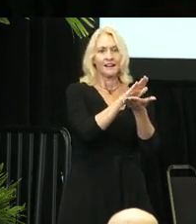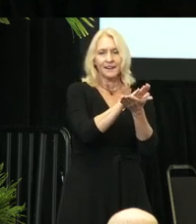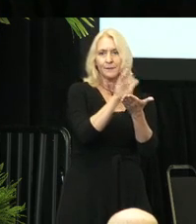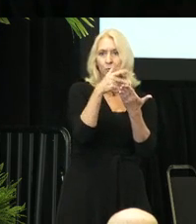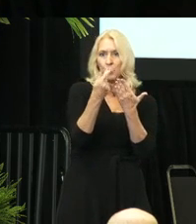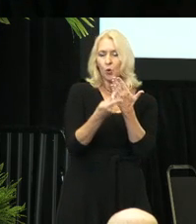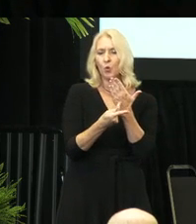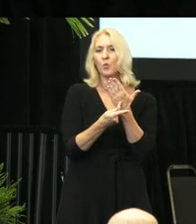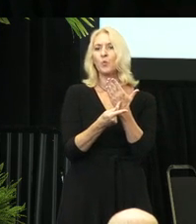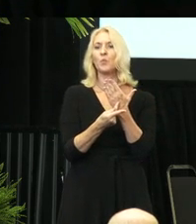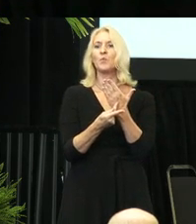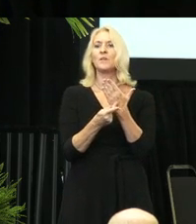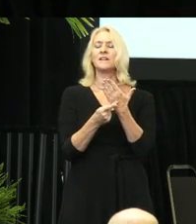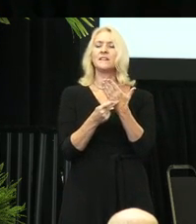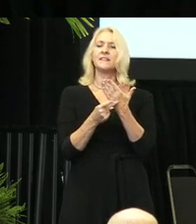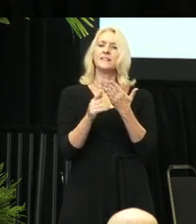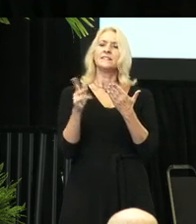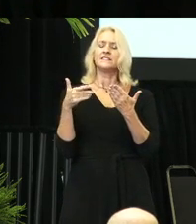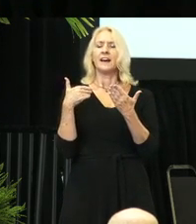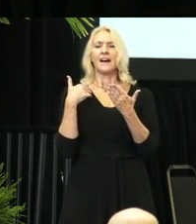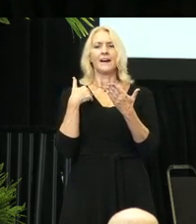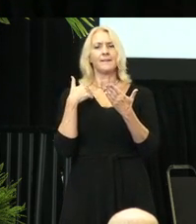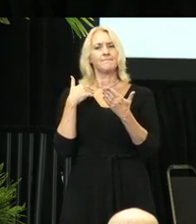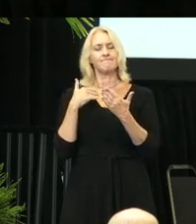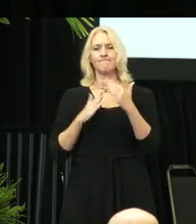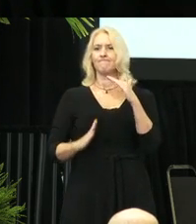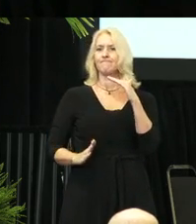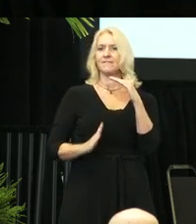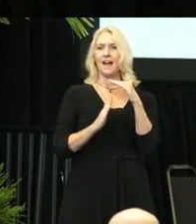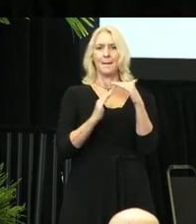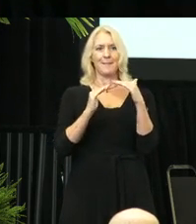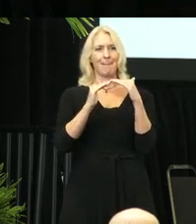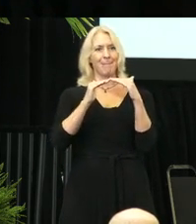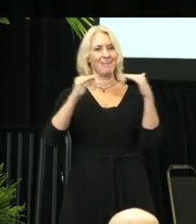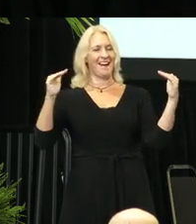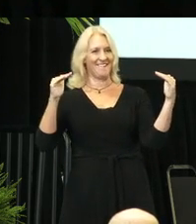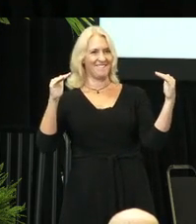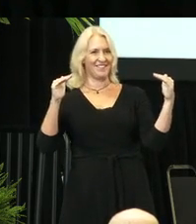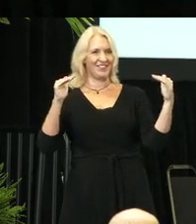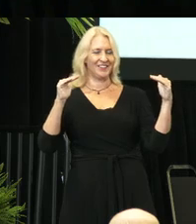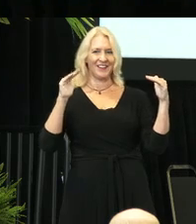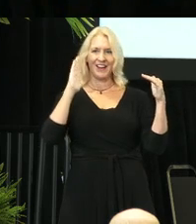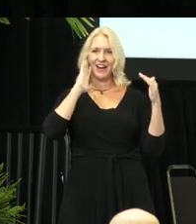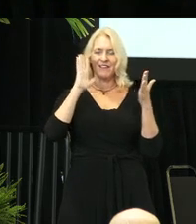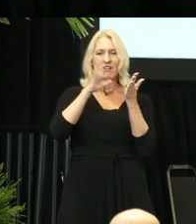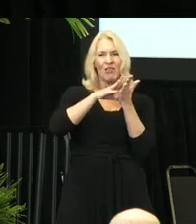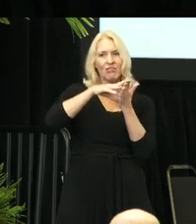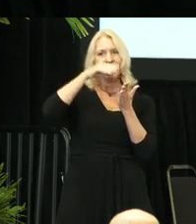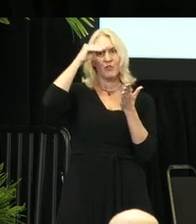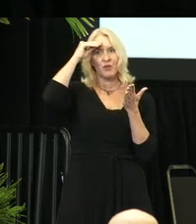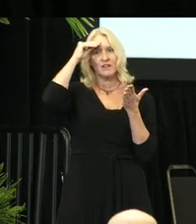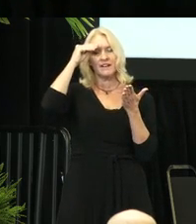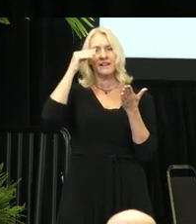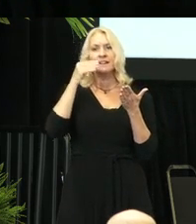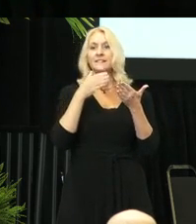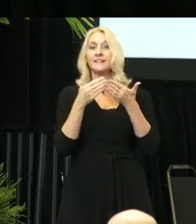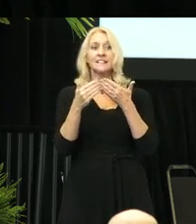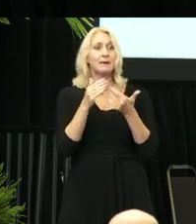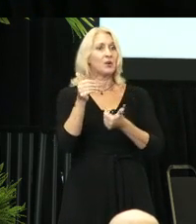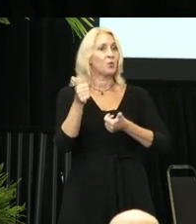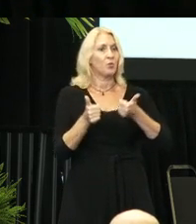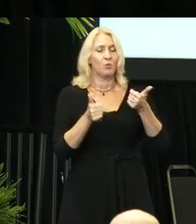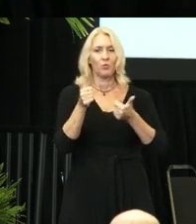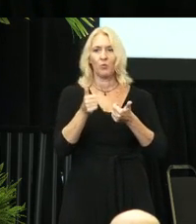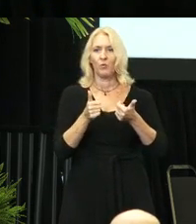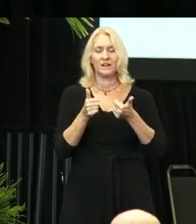schools to provide a consistently high level of excellence in learning for our students, regardless of where they take part